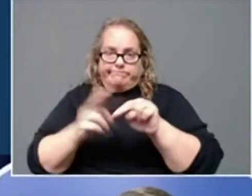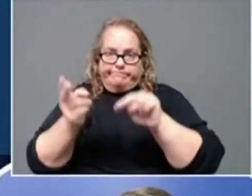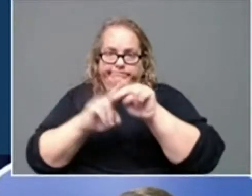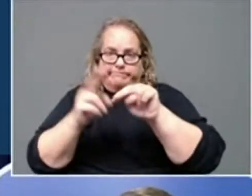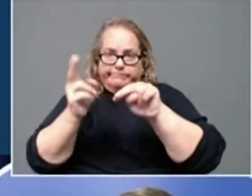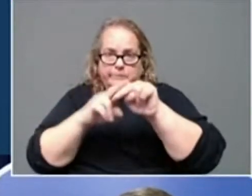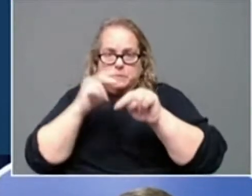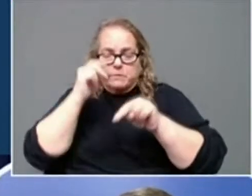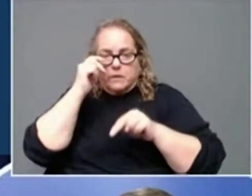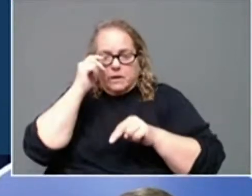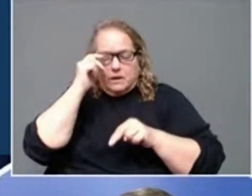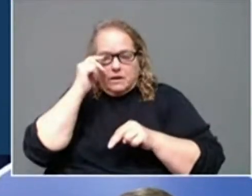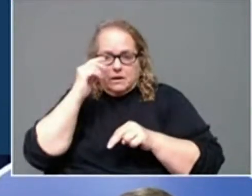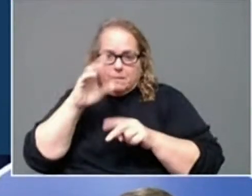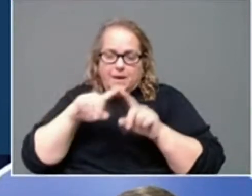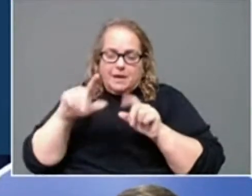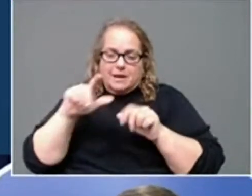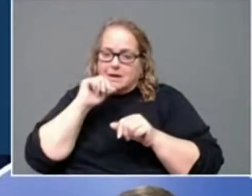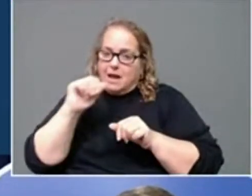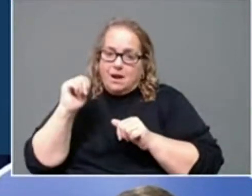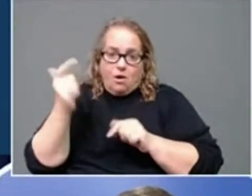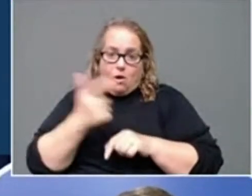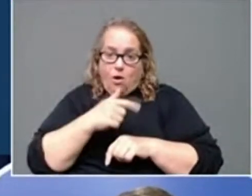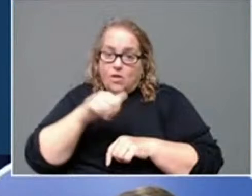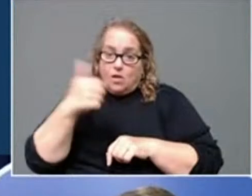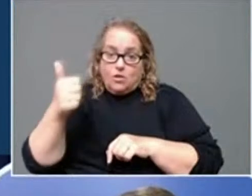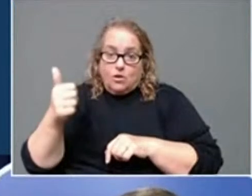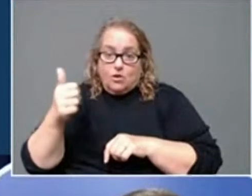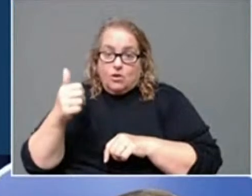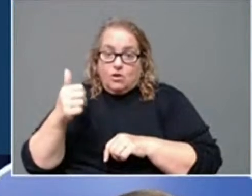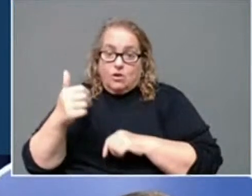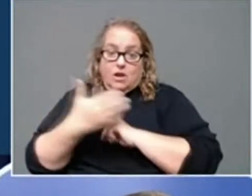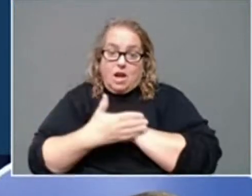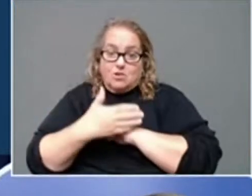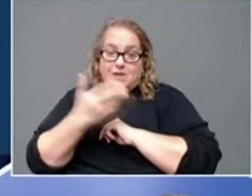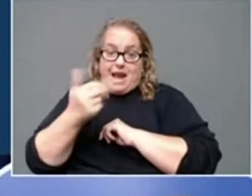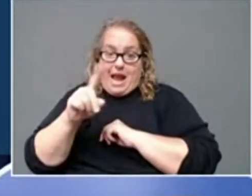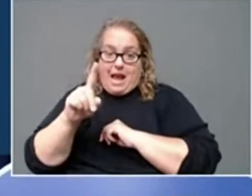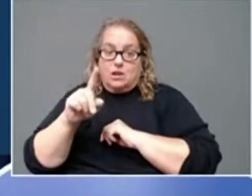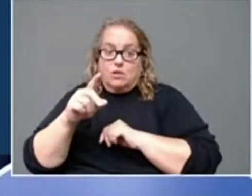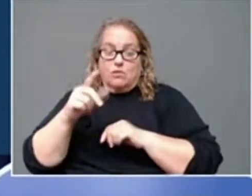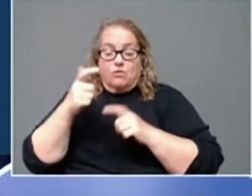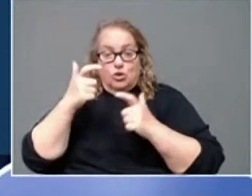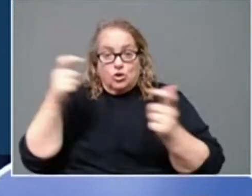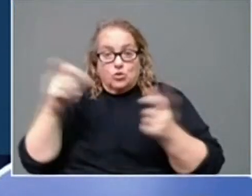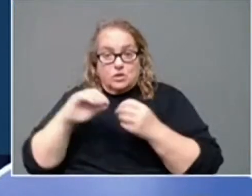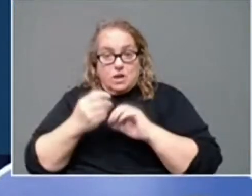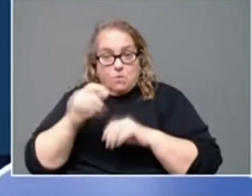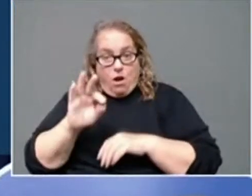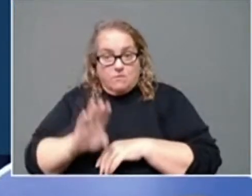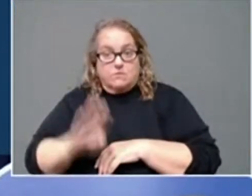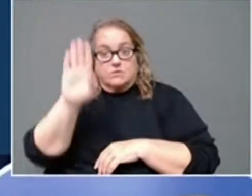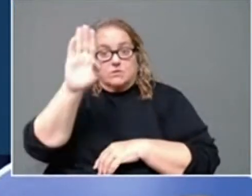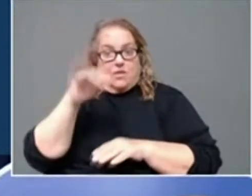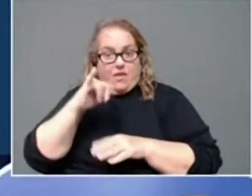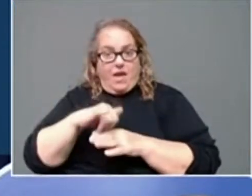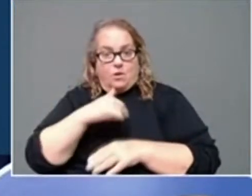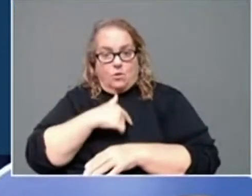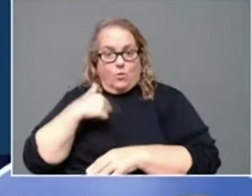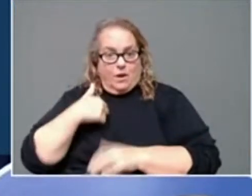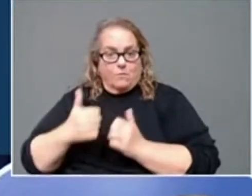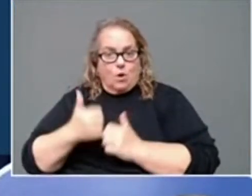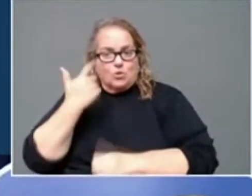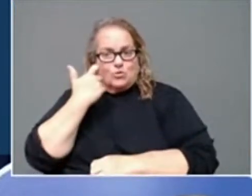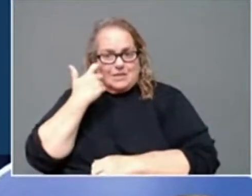rest of the country had the huge surge that we most recently did, as you can see in that